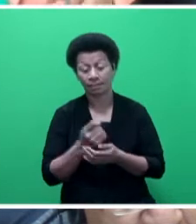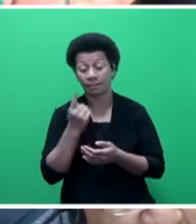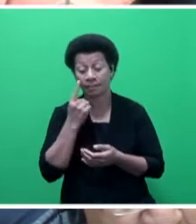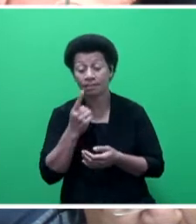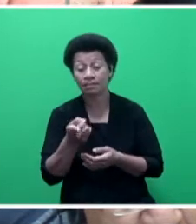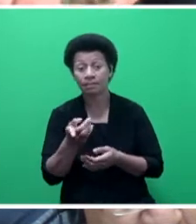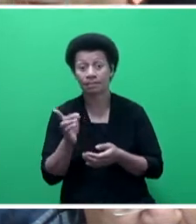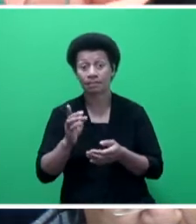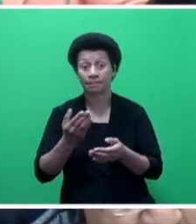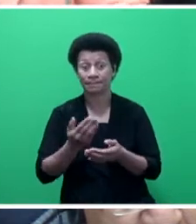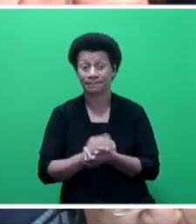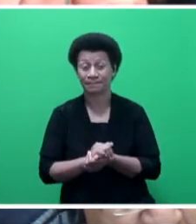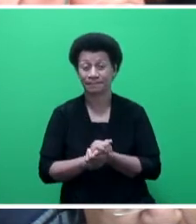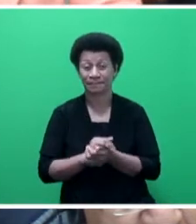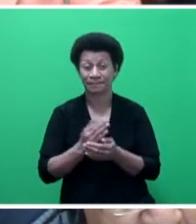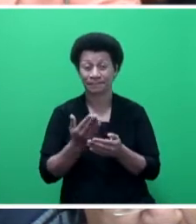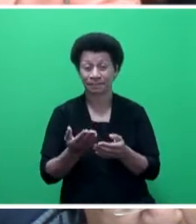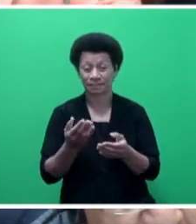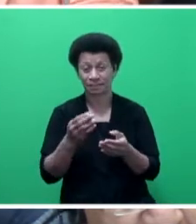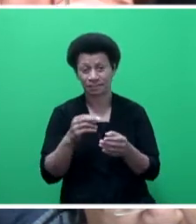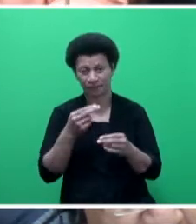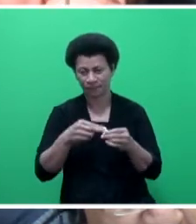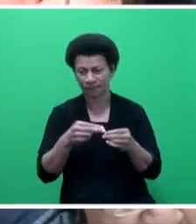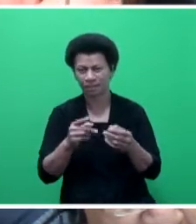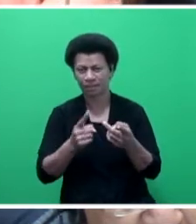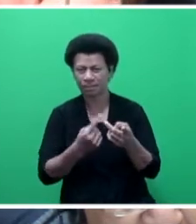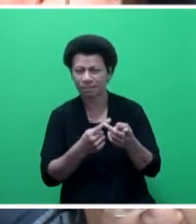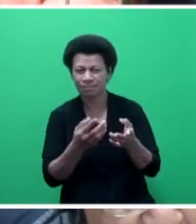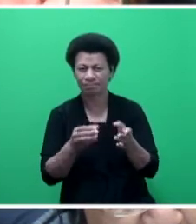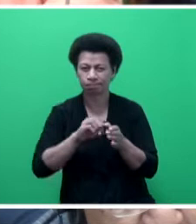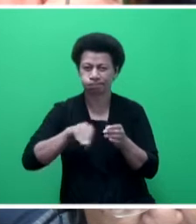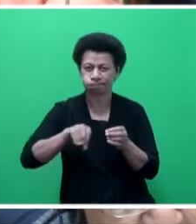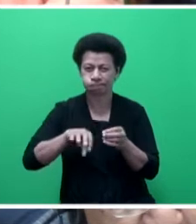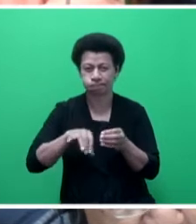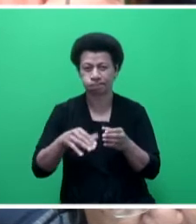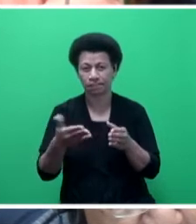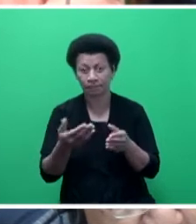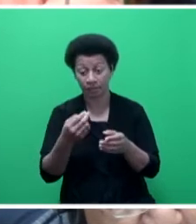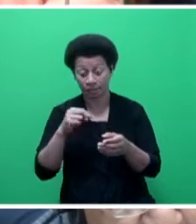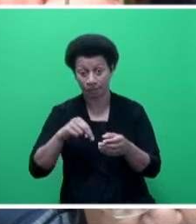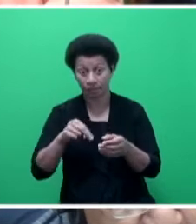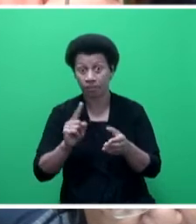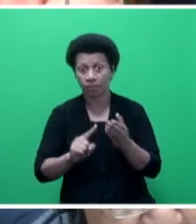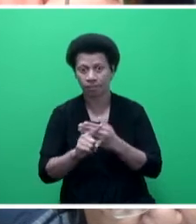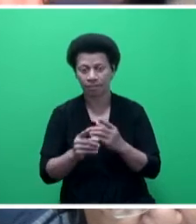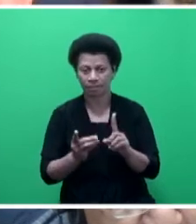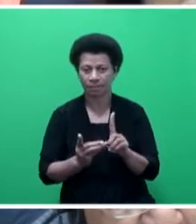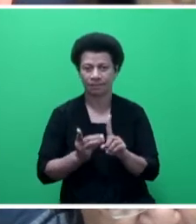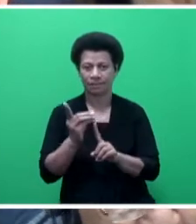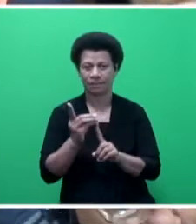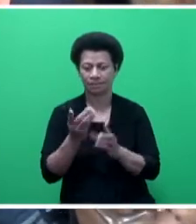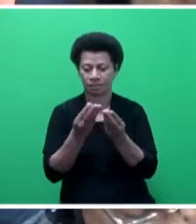scale of global emissions, reductions achieved over the next decade, we need to develop solutions. We need to participate actively